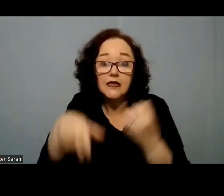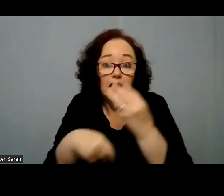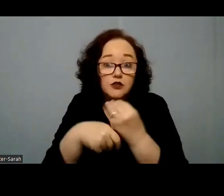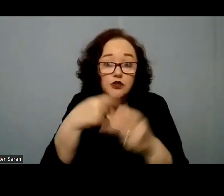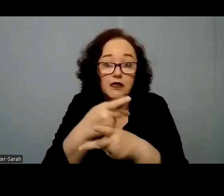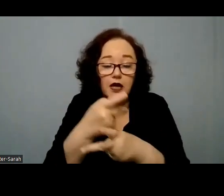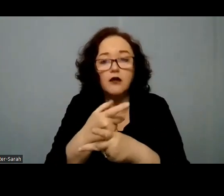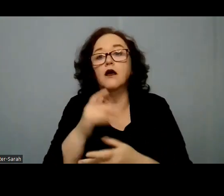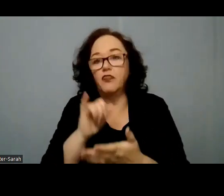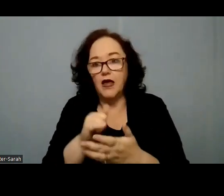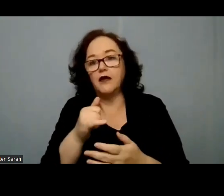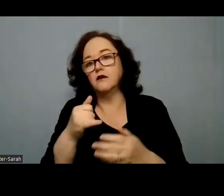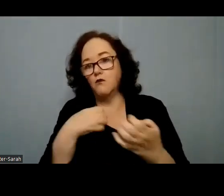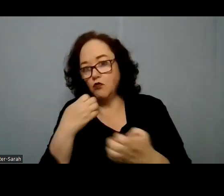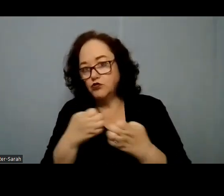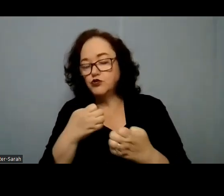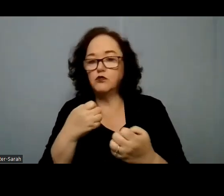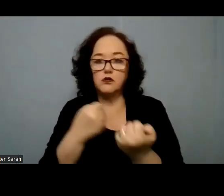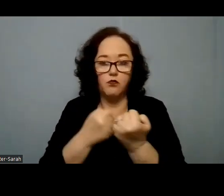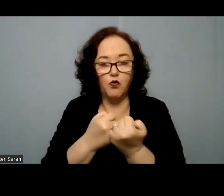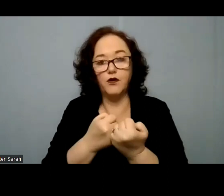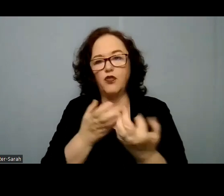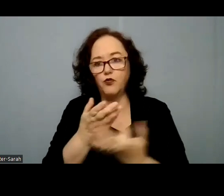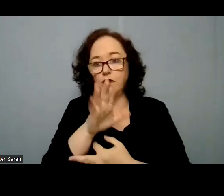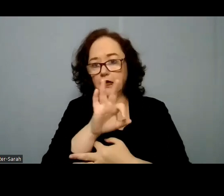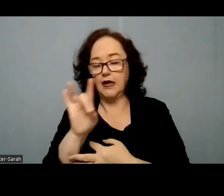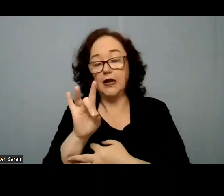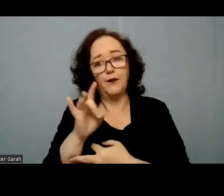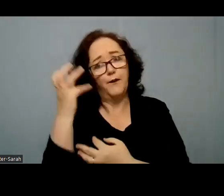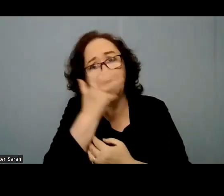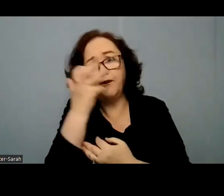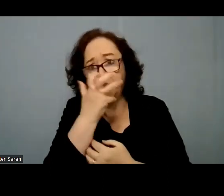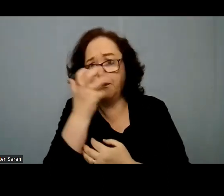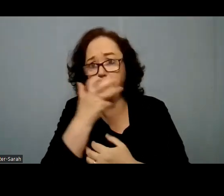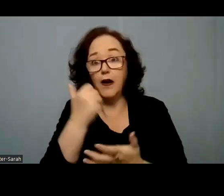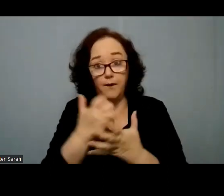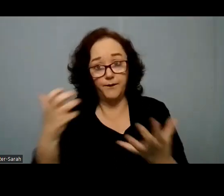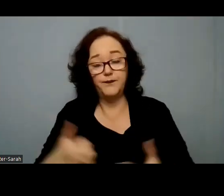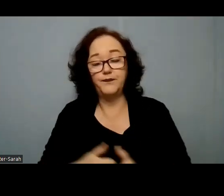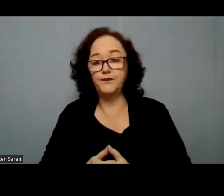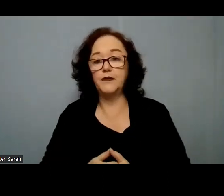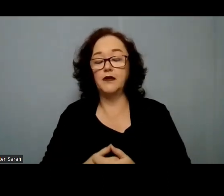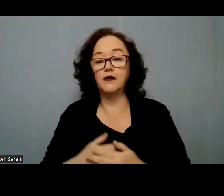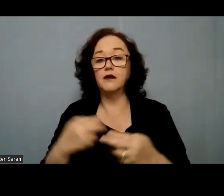Those emotional supports offered by 988 have been exceptional. Next slide, please.